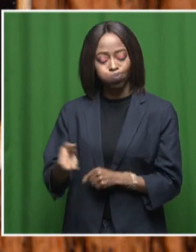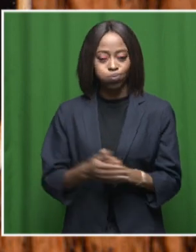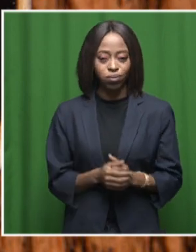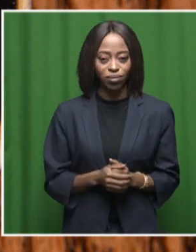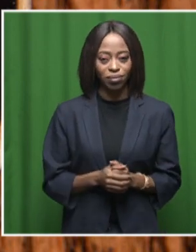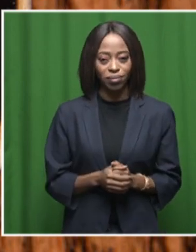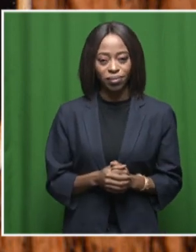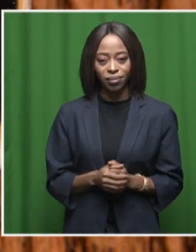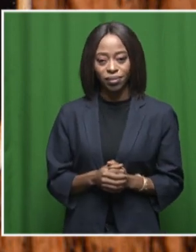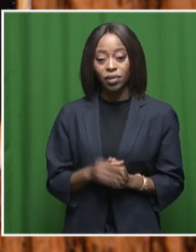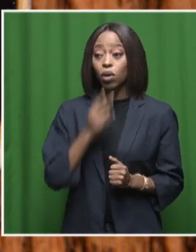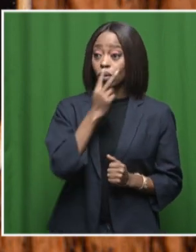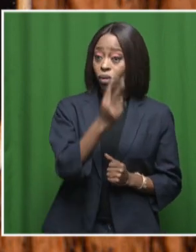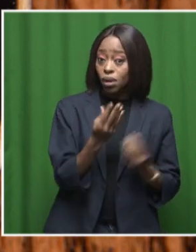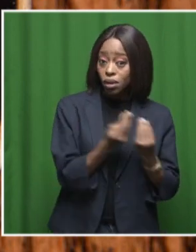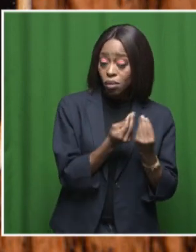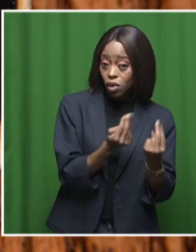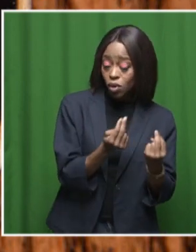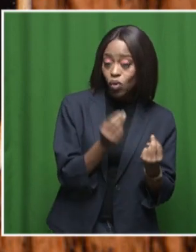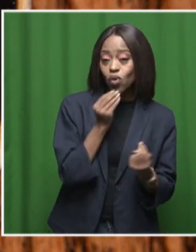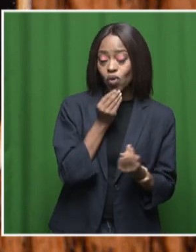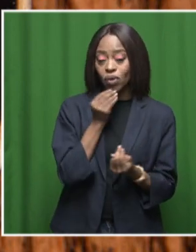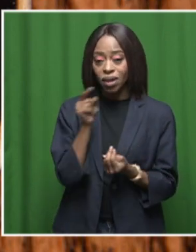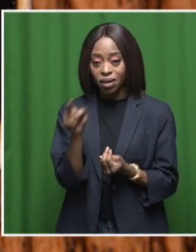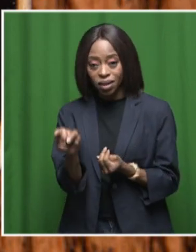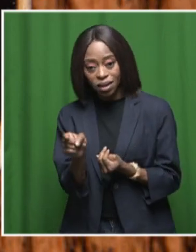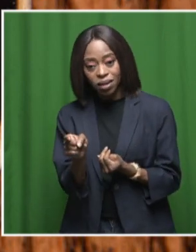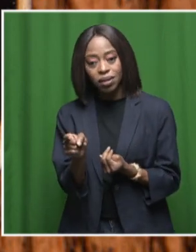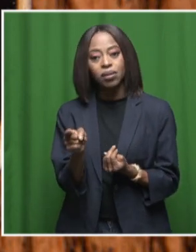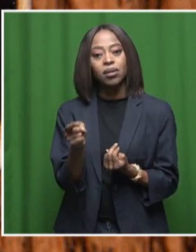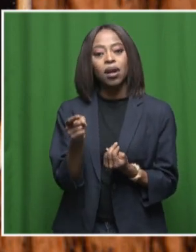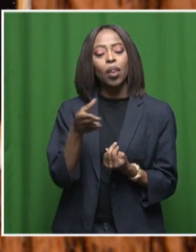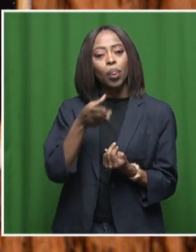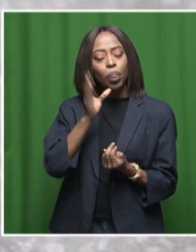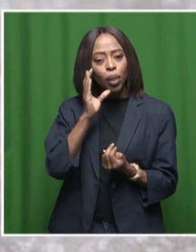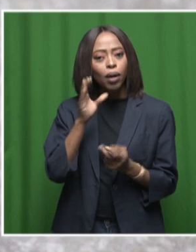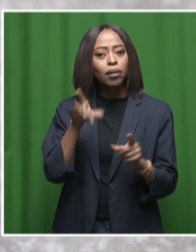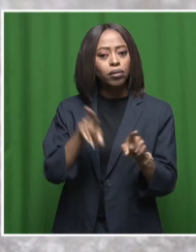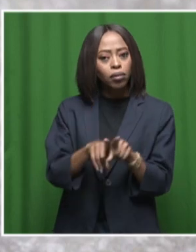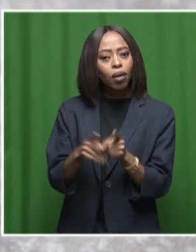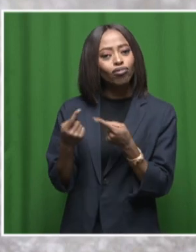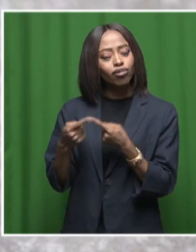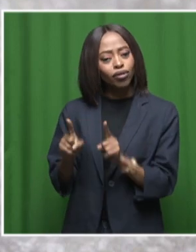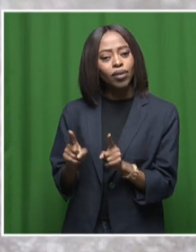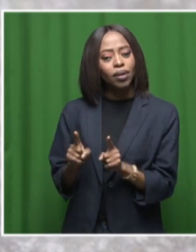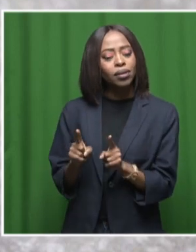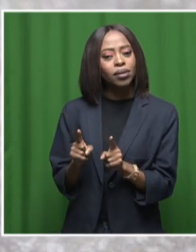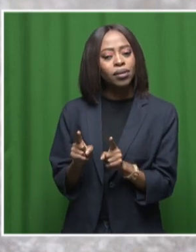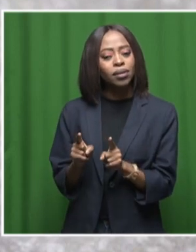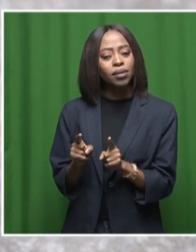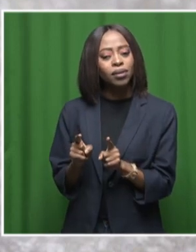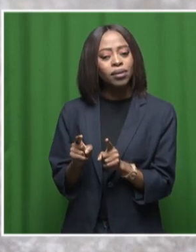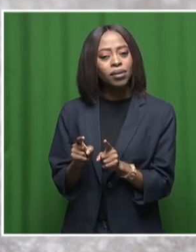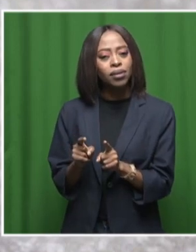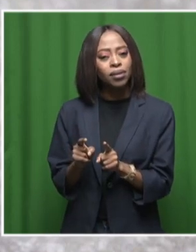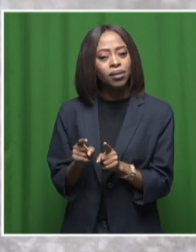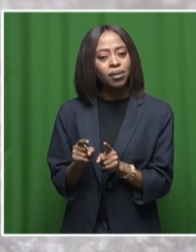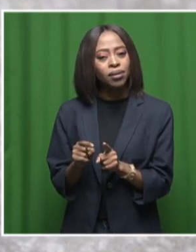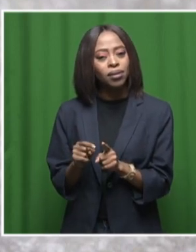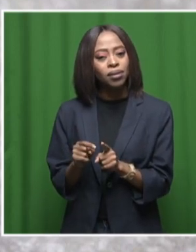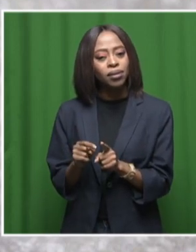You see something new, you eat something new. The cocktails in themselves are also incredible. Also,